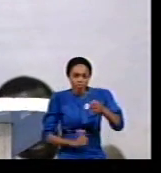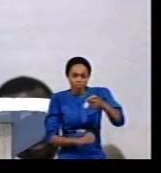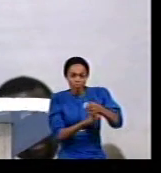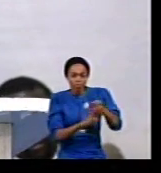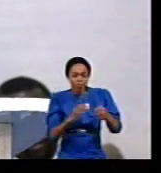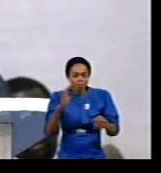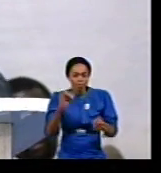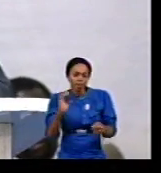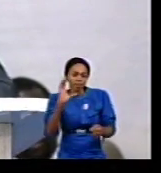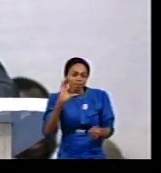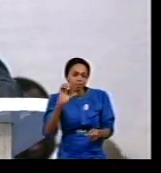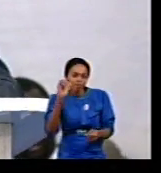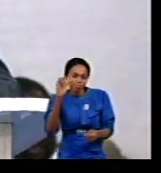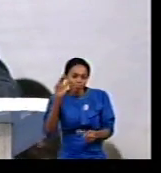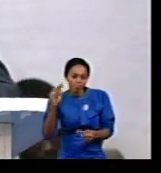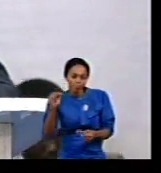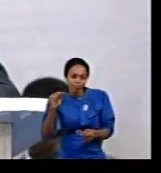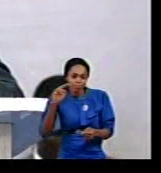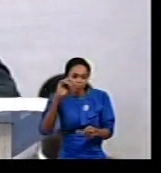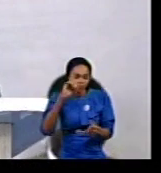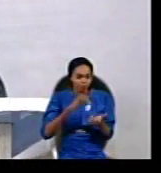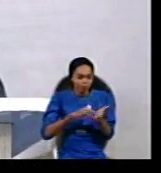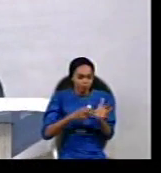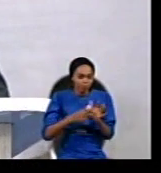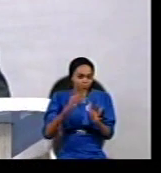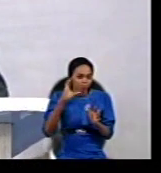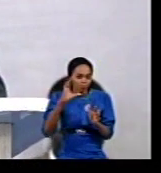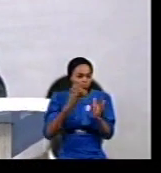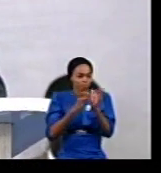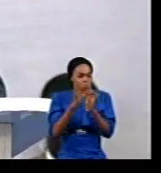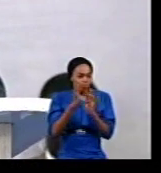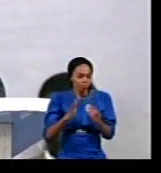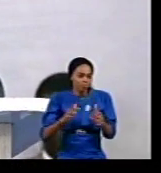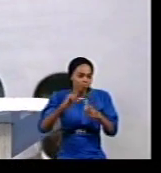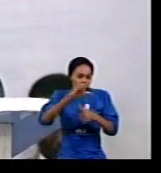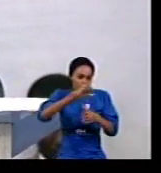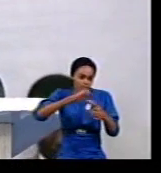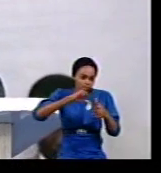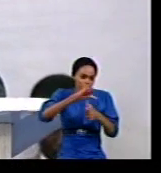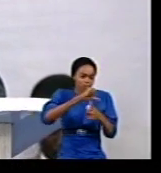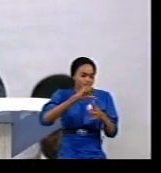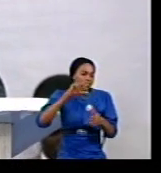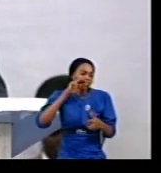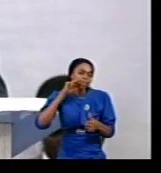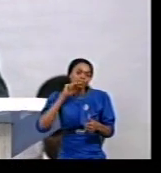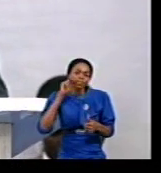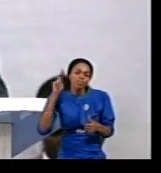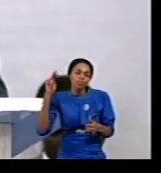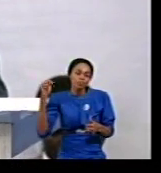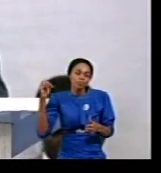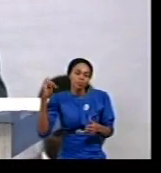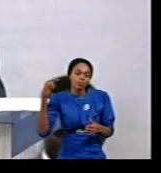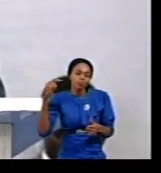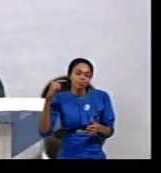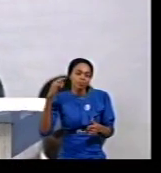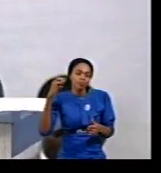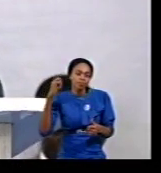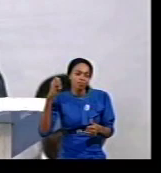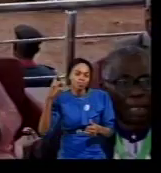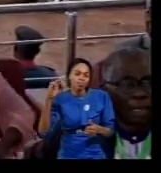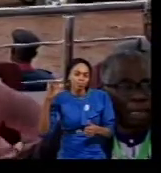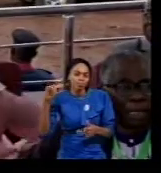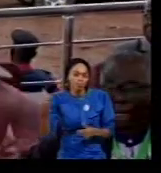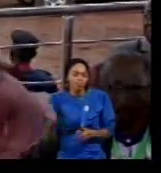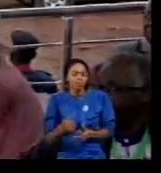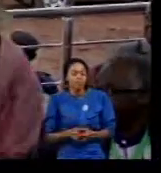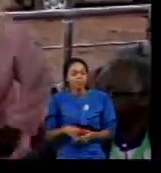then evening. The Gibeonites came and they said, we're coming Reverend from a far country. John and look at our clothes already Dr. are worn John out because of our long journey.